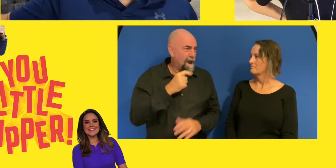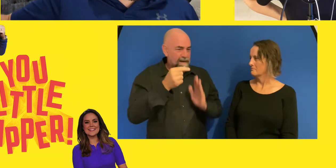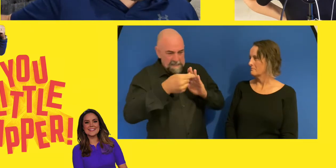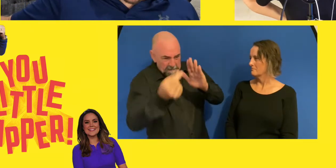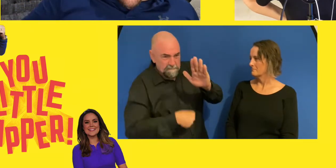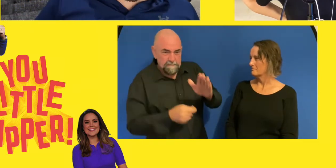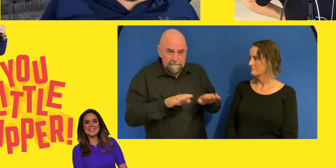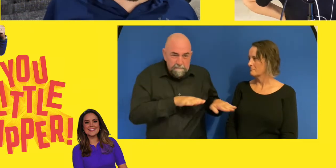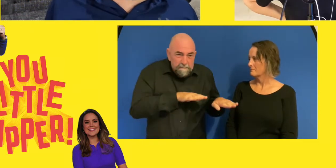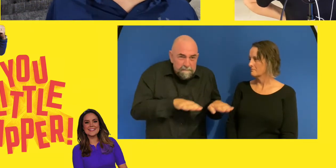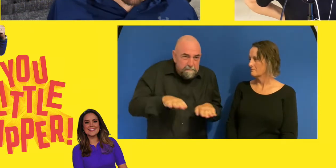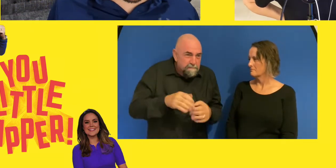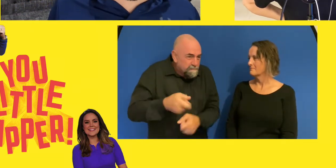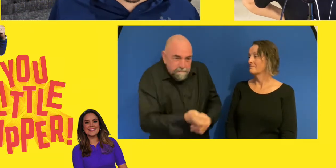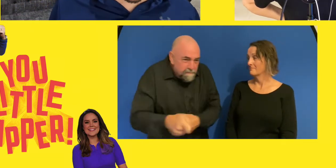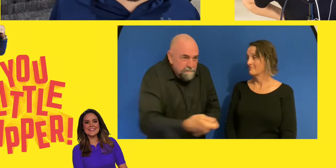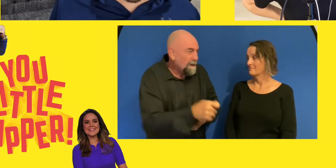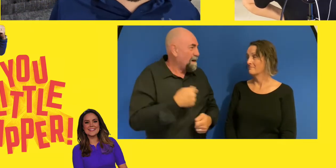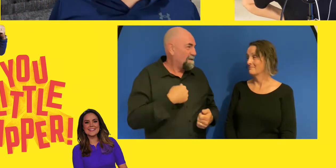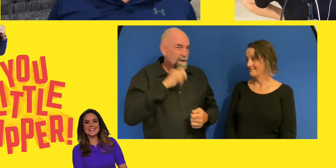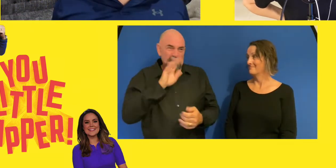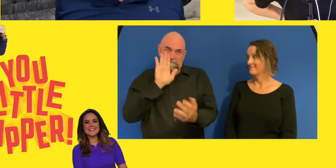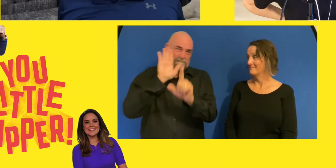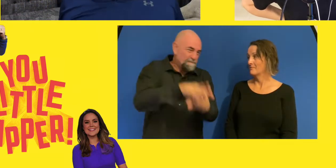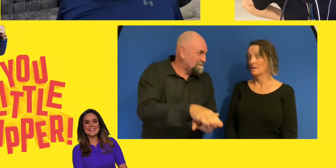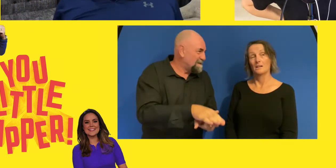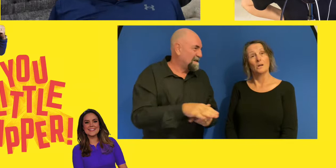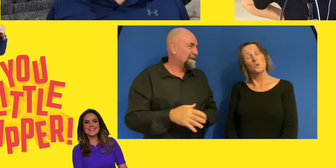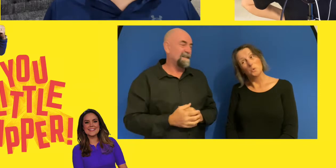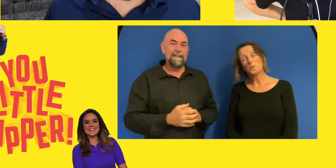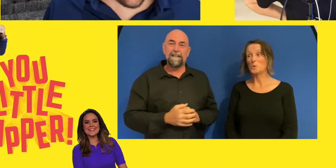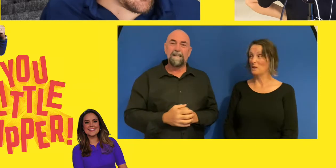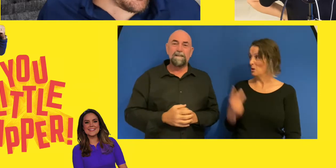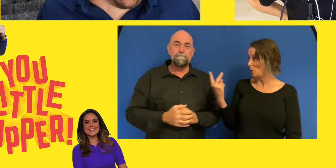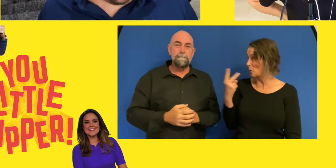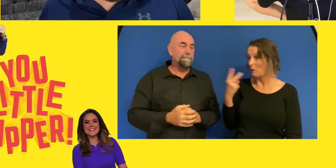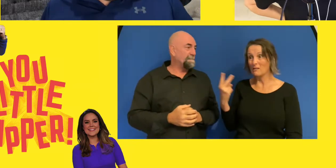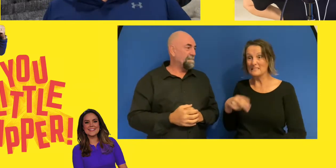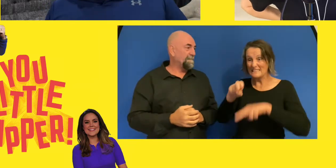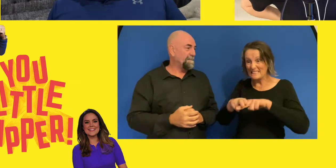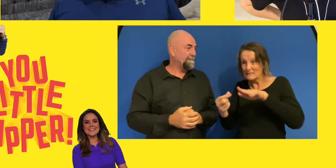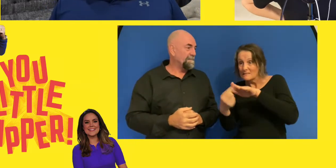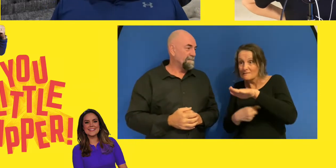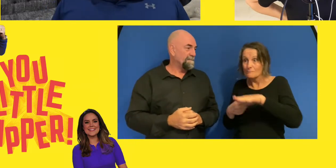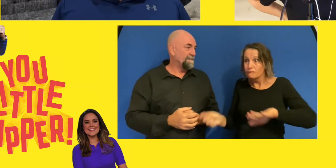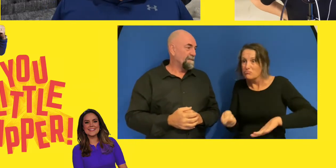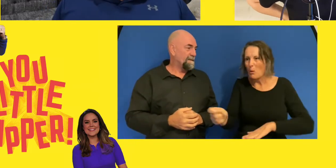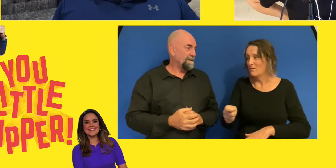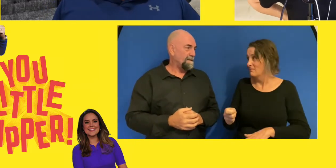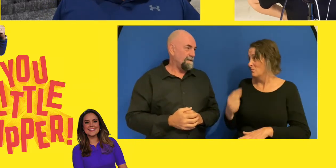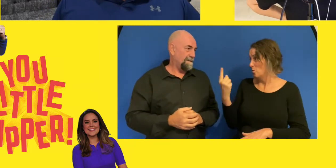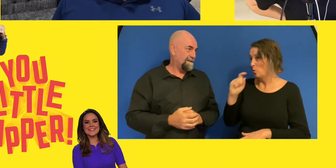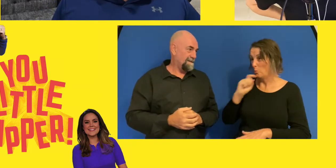some people up. Probably ourselves. Yeah, the people we're messing up, Kurt, us, 100%. That's what it's going to be. I can just